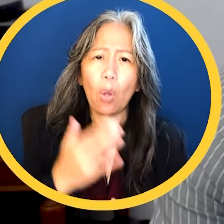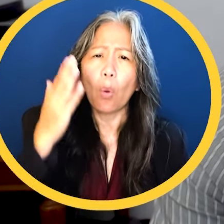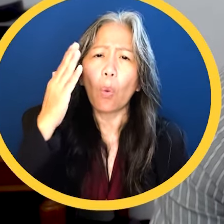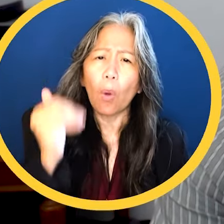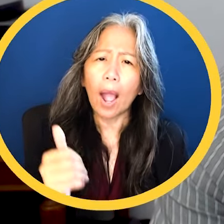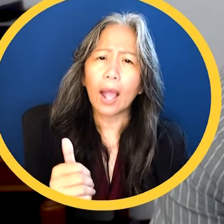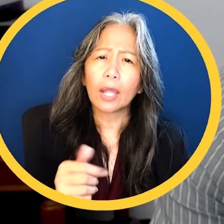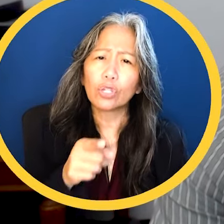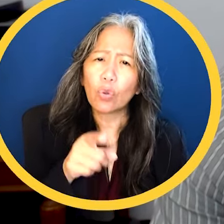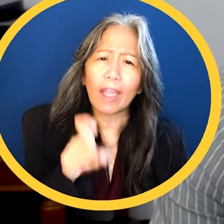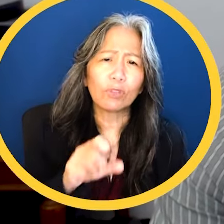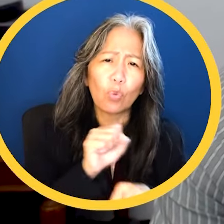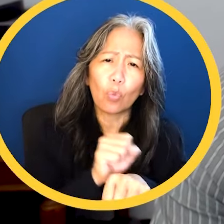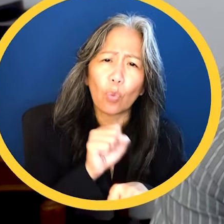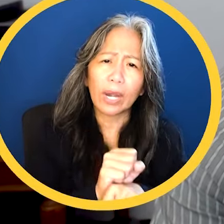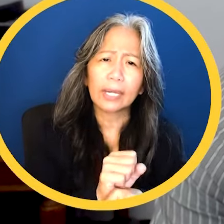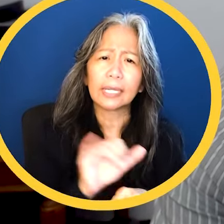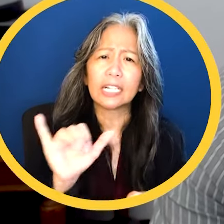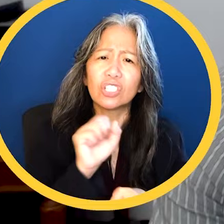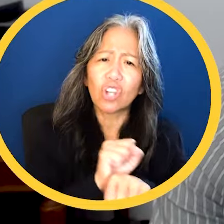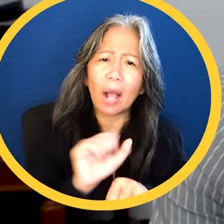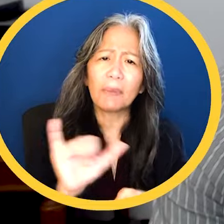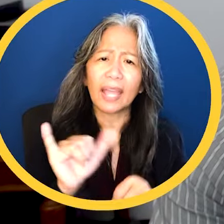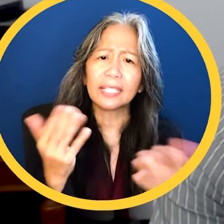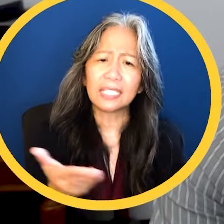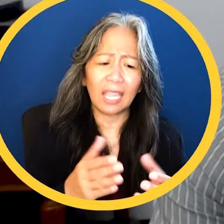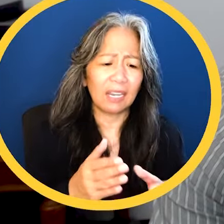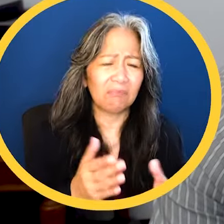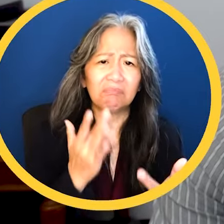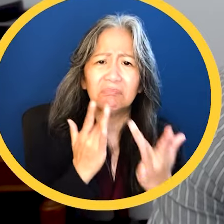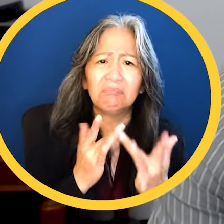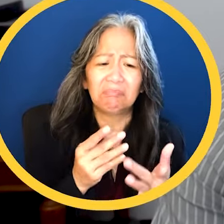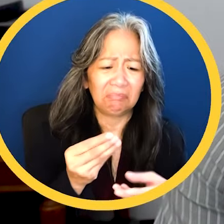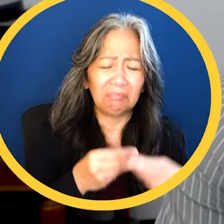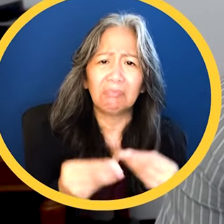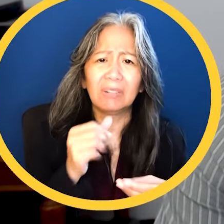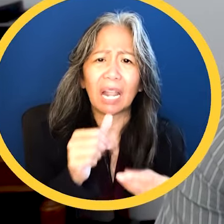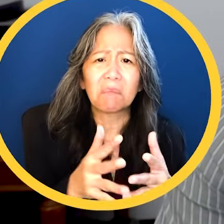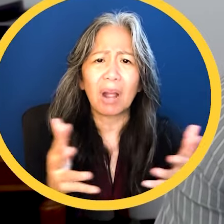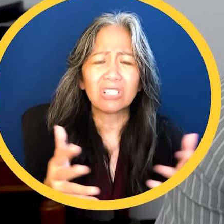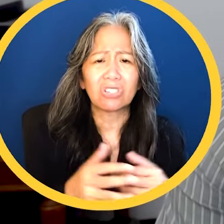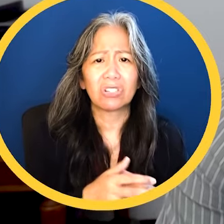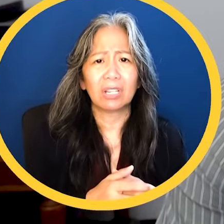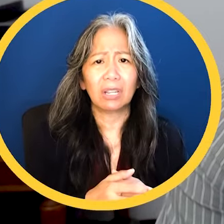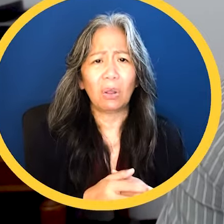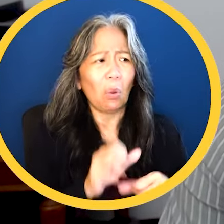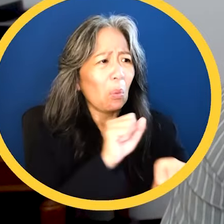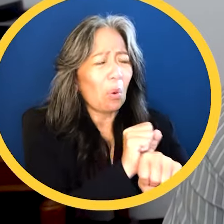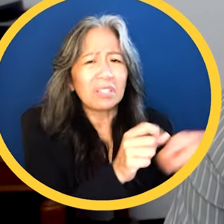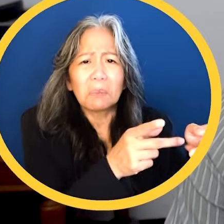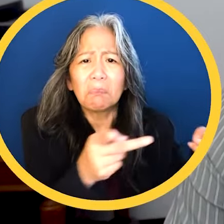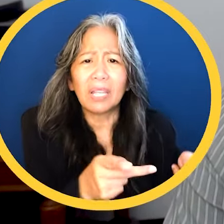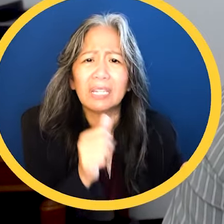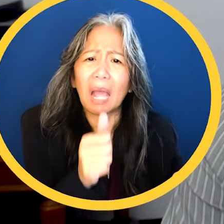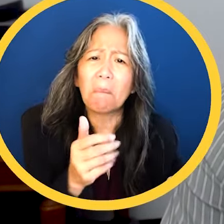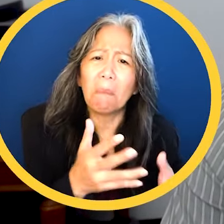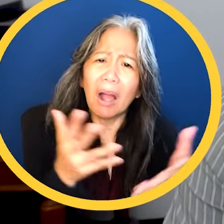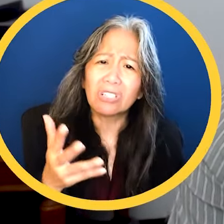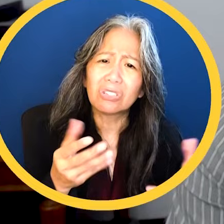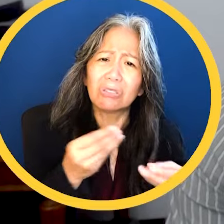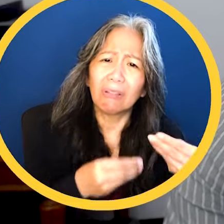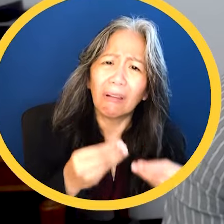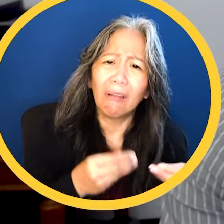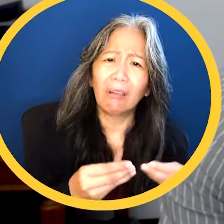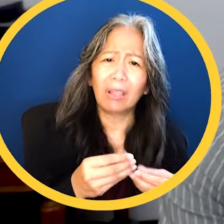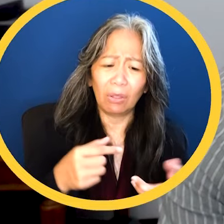do you have to work at a job like this and only make this much? Why does Dad have to work at this place and only make this much? And